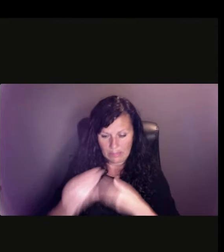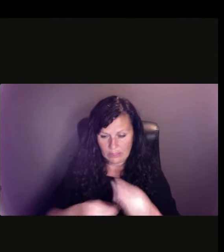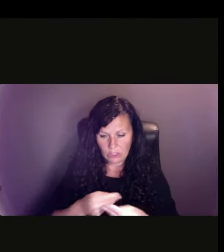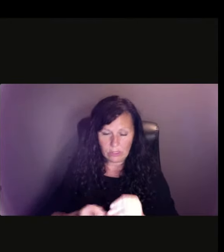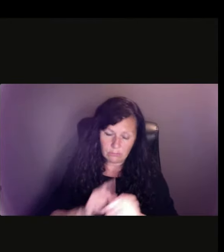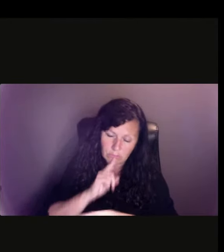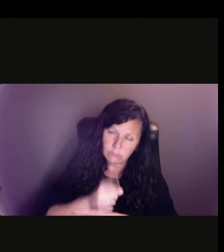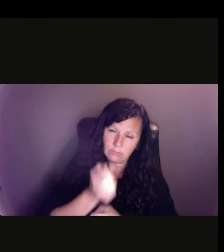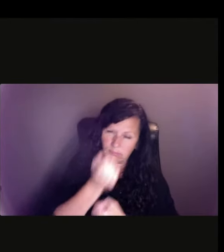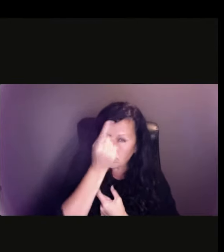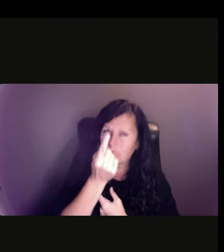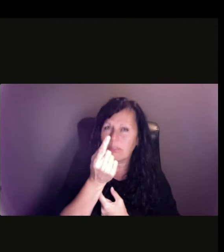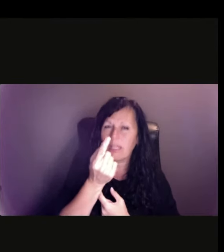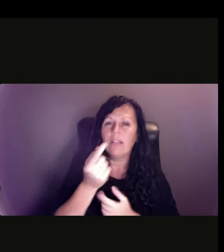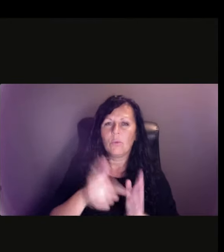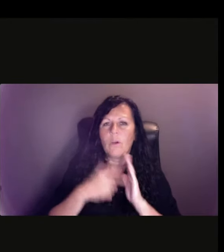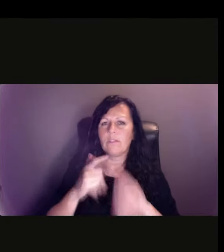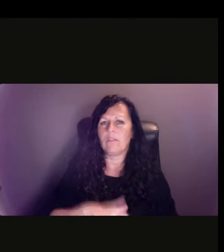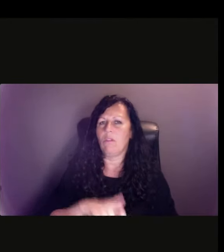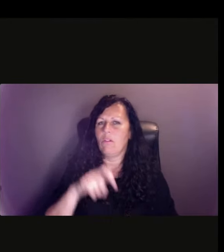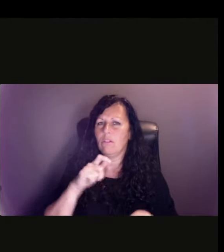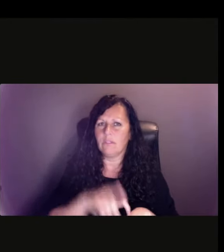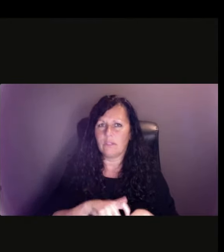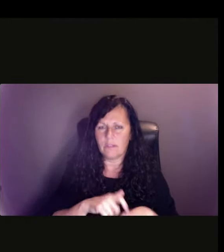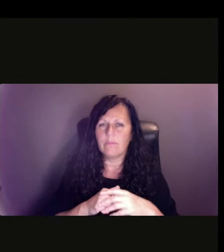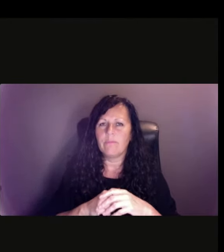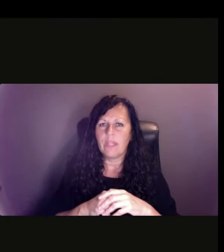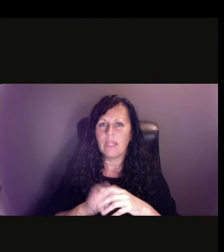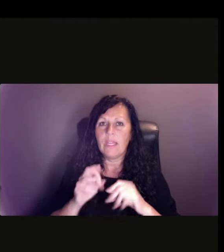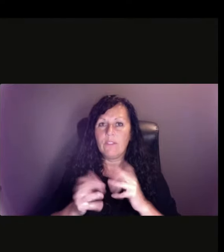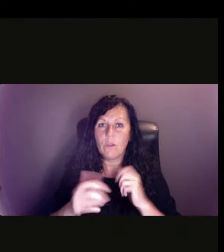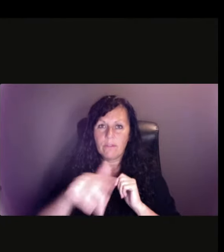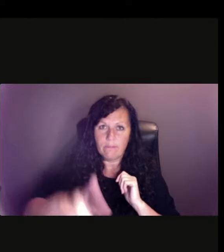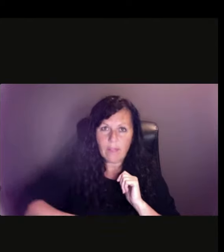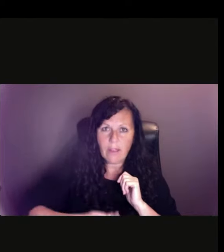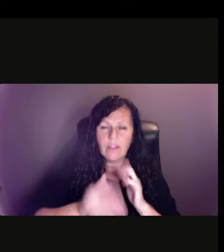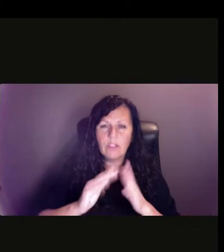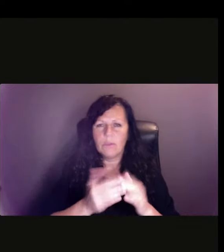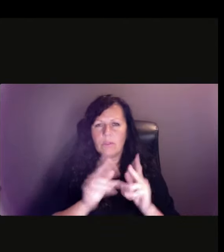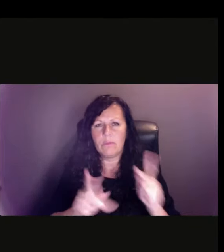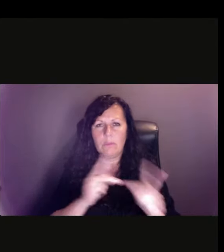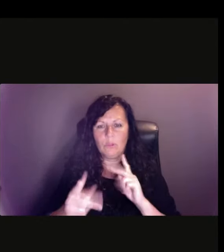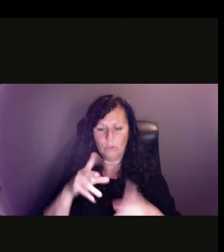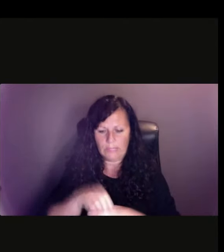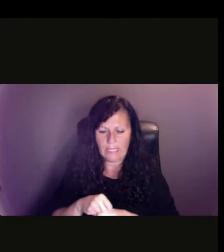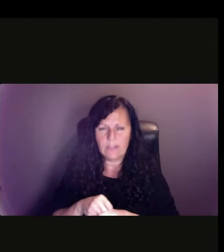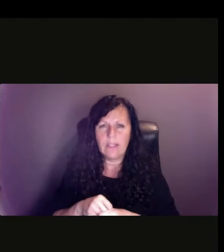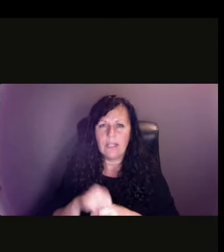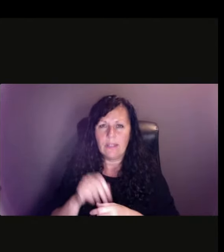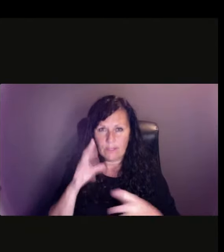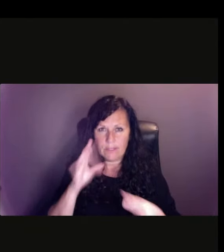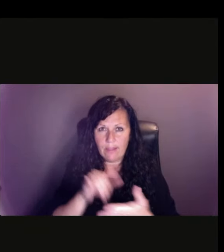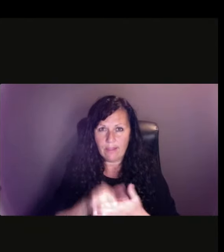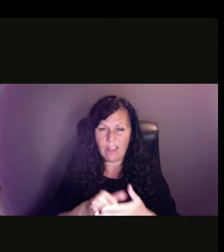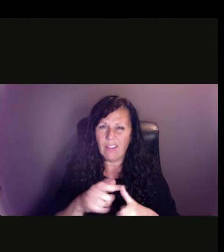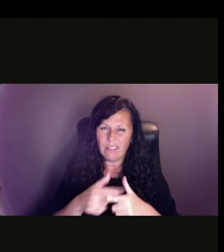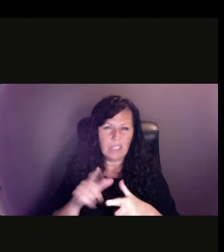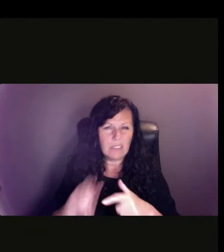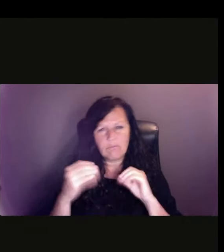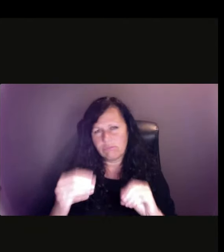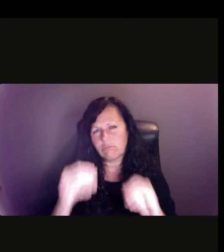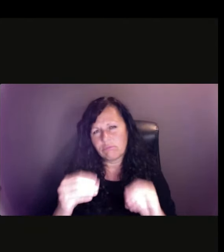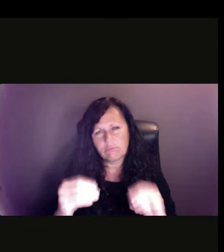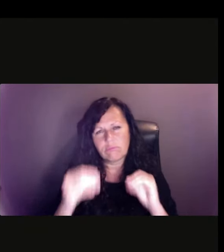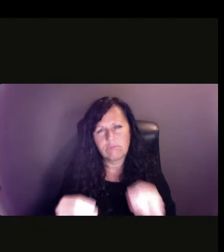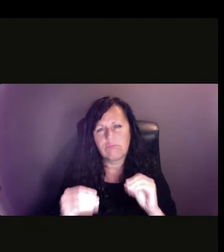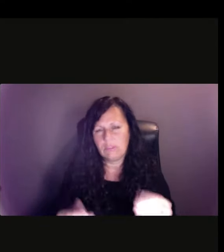if you're going to invite members of the community to engage, if you do decide to do it, they're gonna need a lot to catch up on.